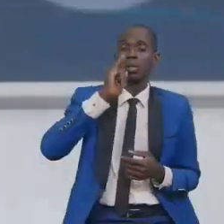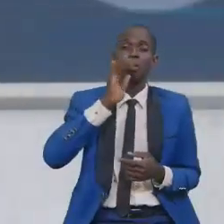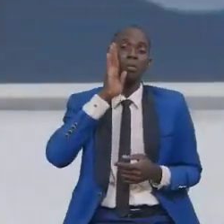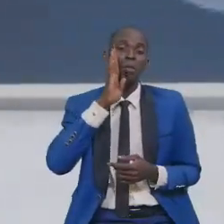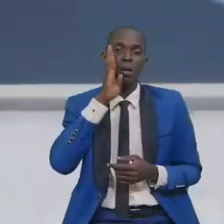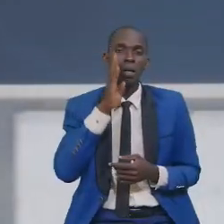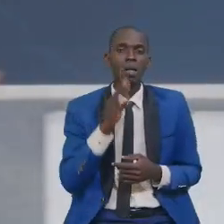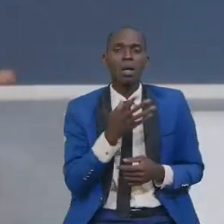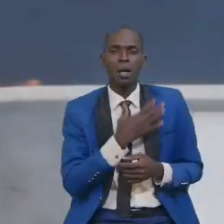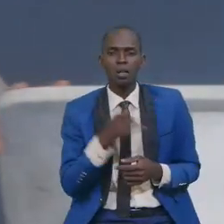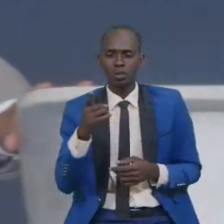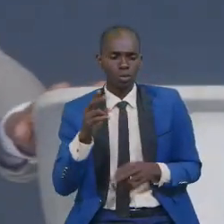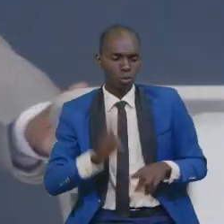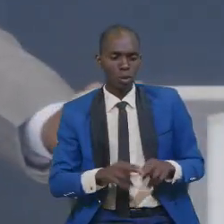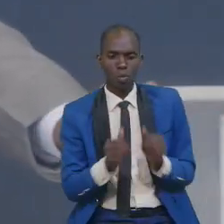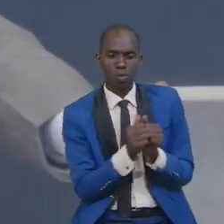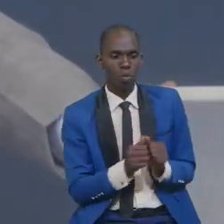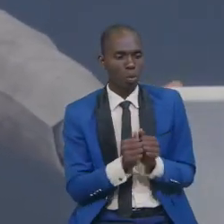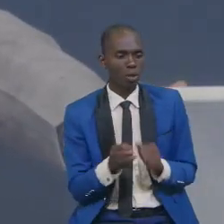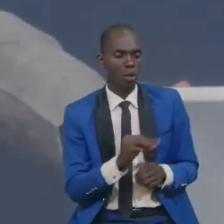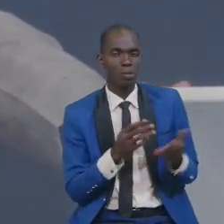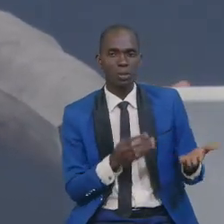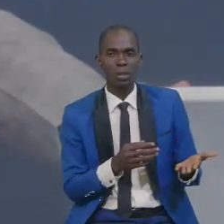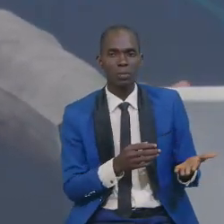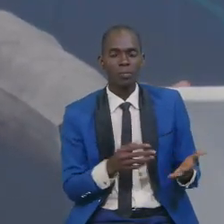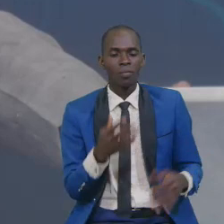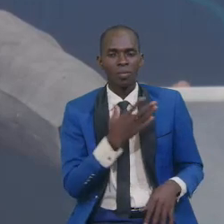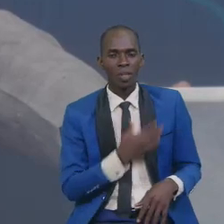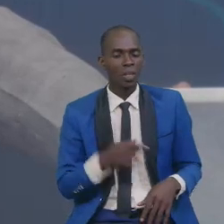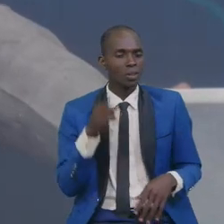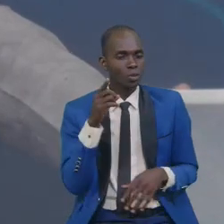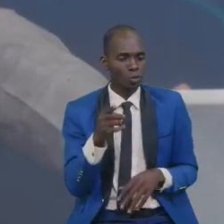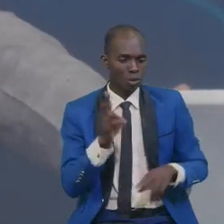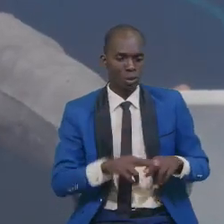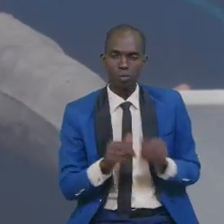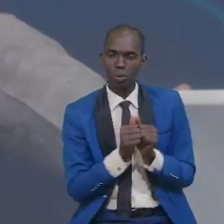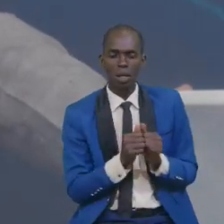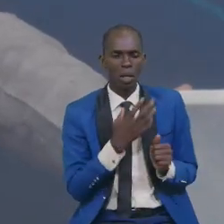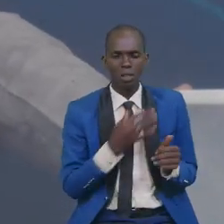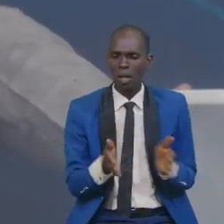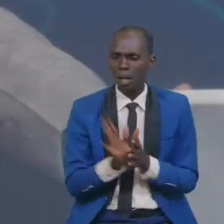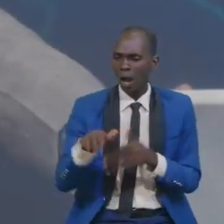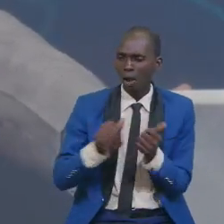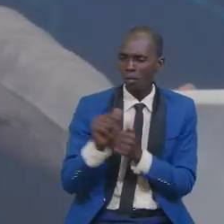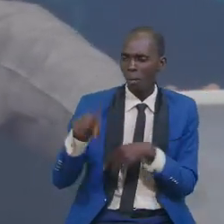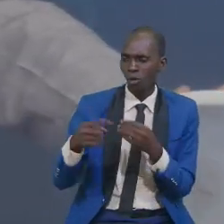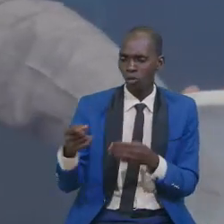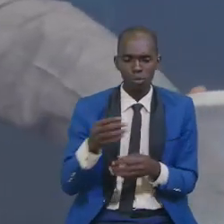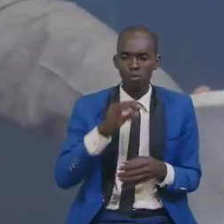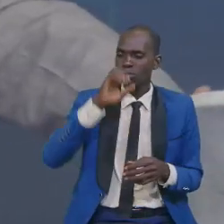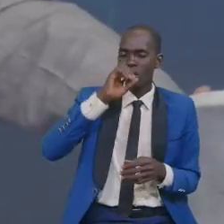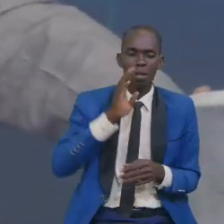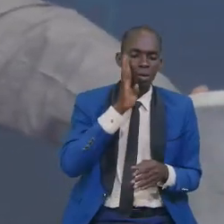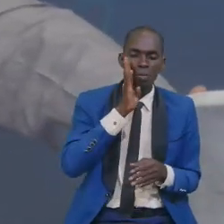how about you you feel ashamed to say I don't drink and then you